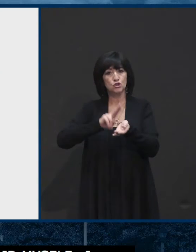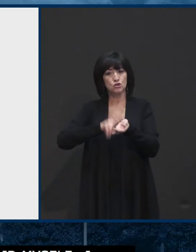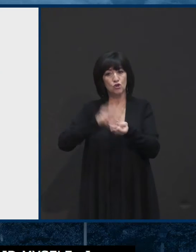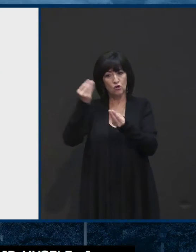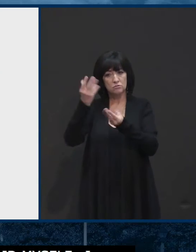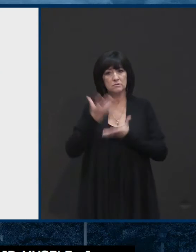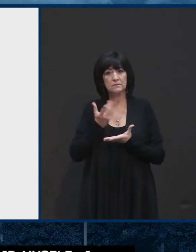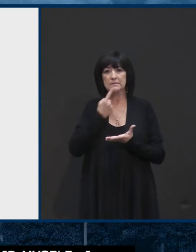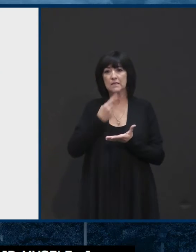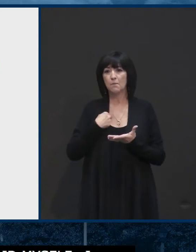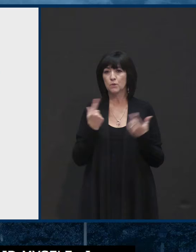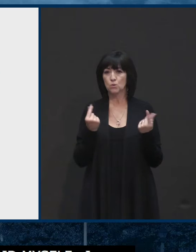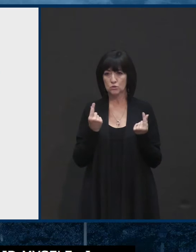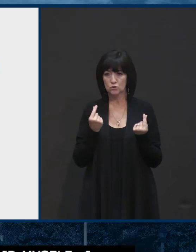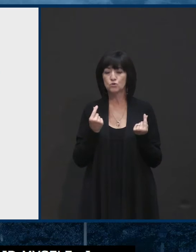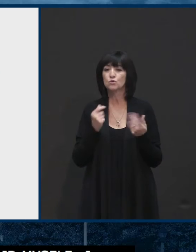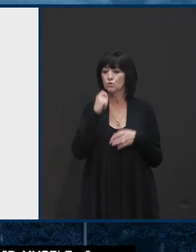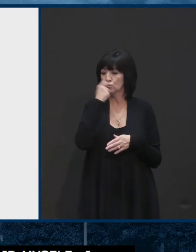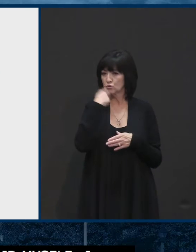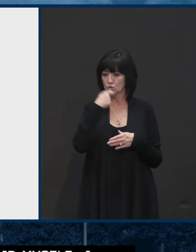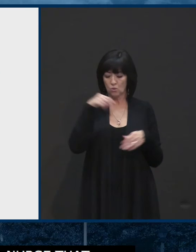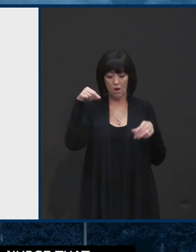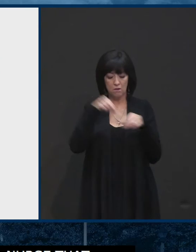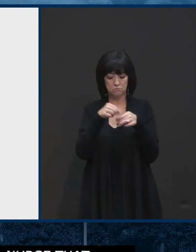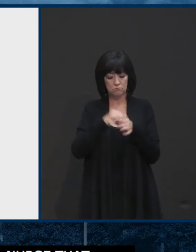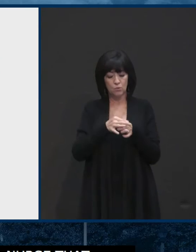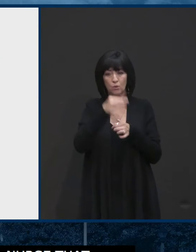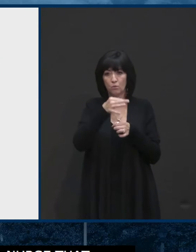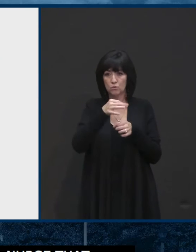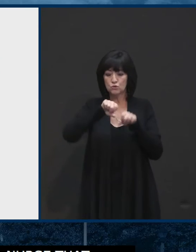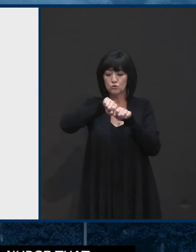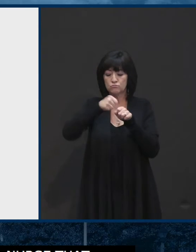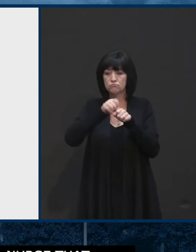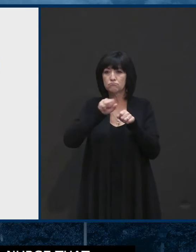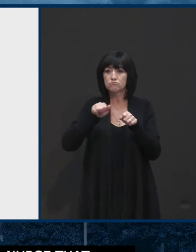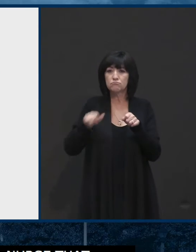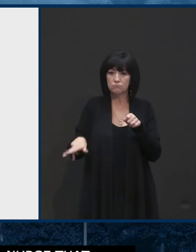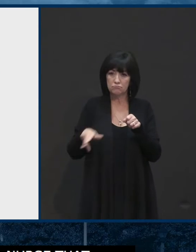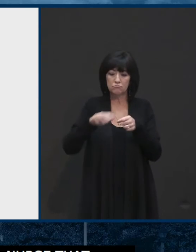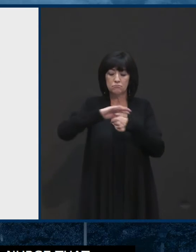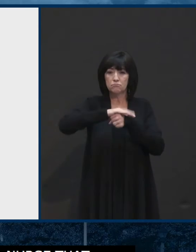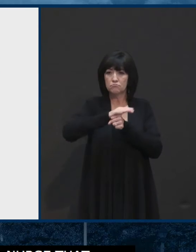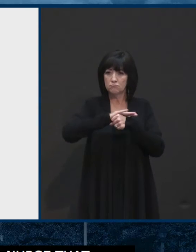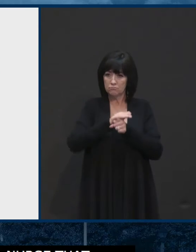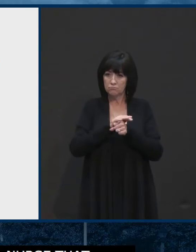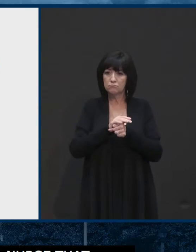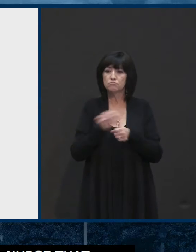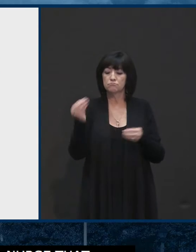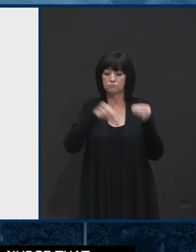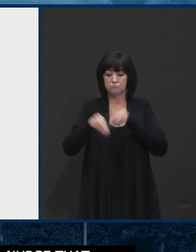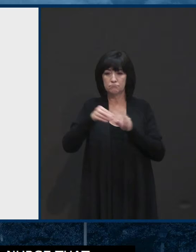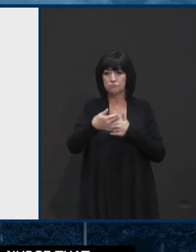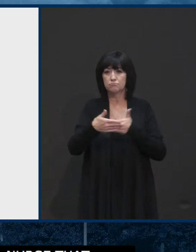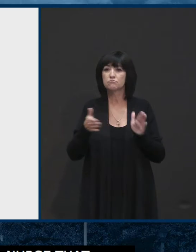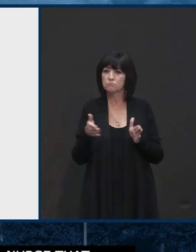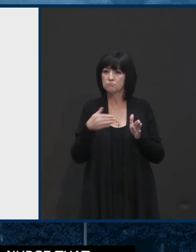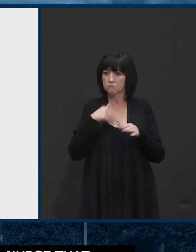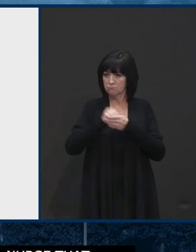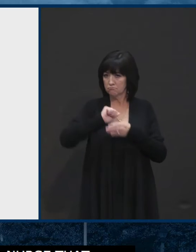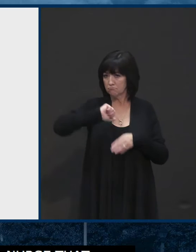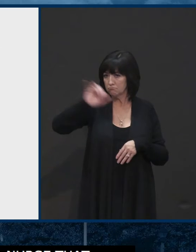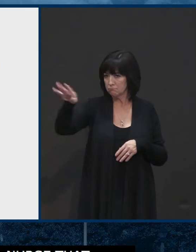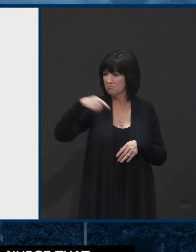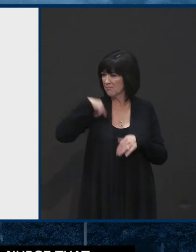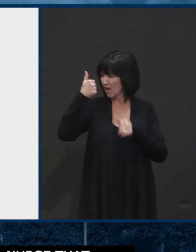in the tube, and off it goes. And just in, I don't know, a day or two, I don't remember exactly, the results came back, and